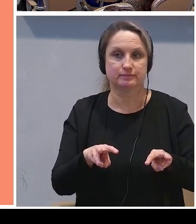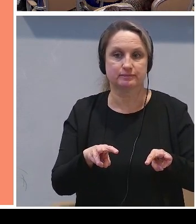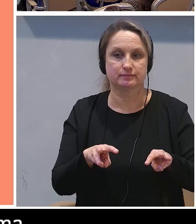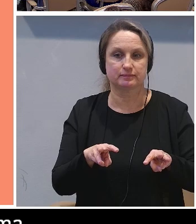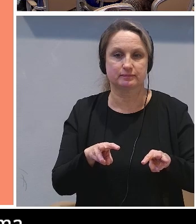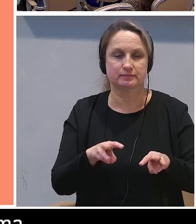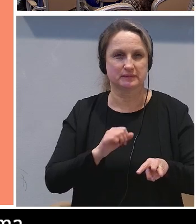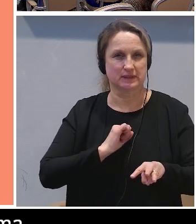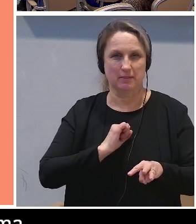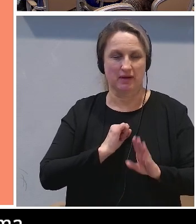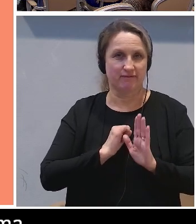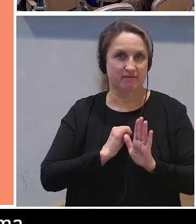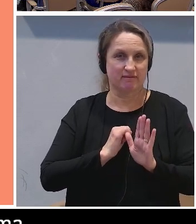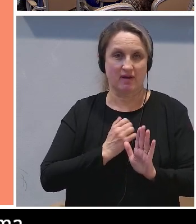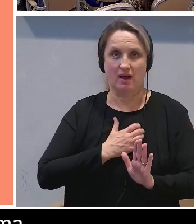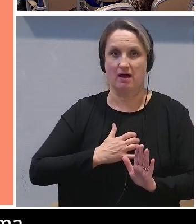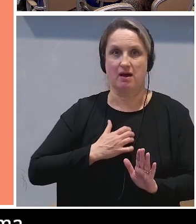to fund